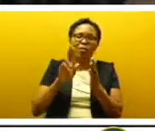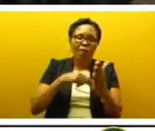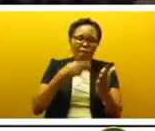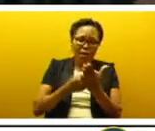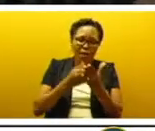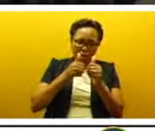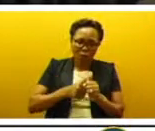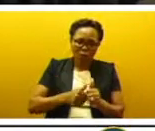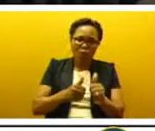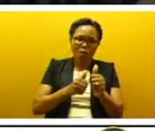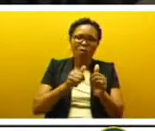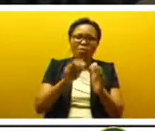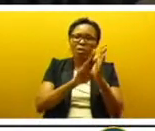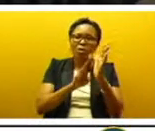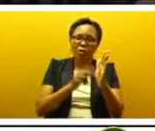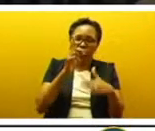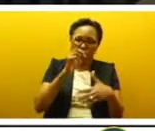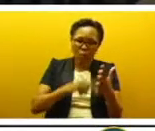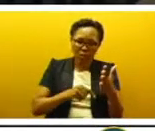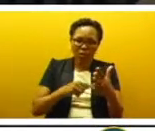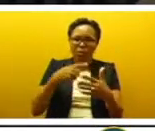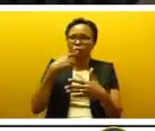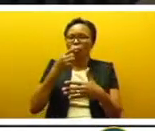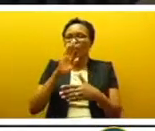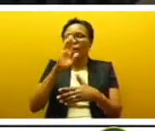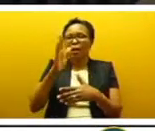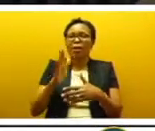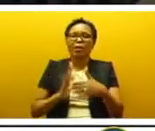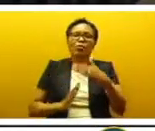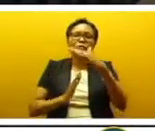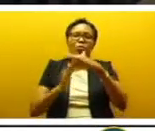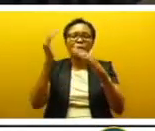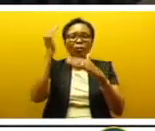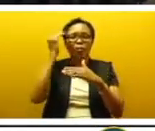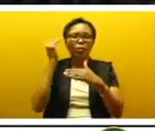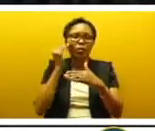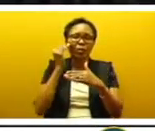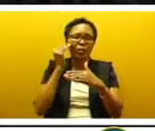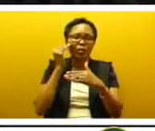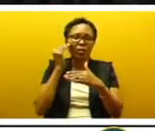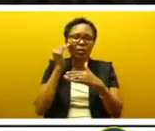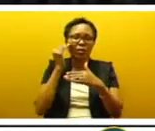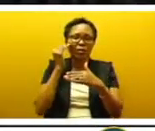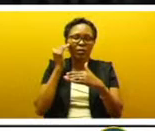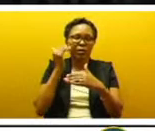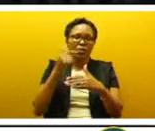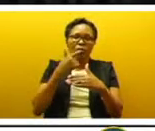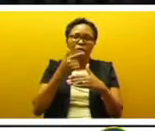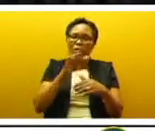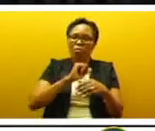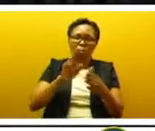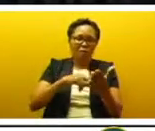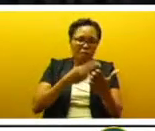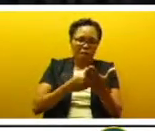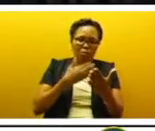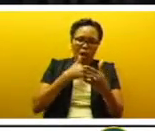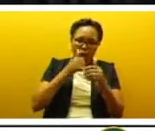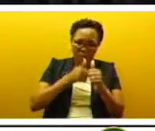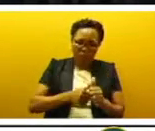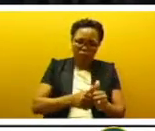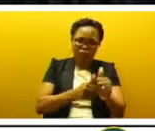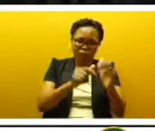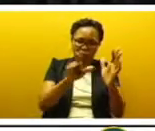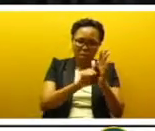Court. We could not be able to have non-compliance for reason A, B, C, D. Then the Supreme Court